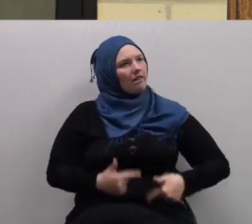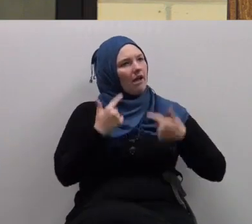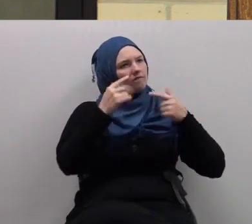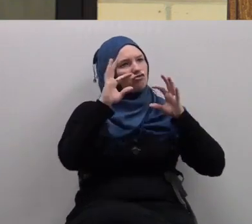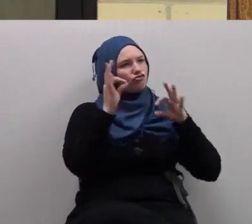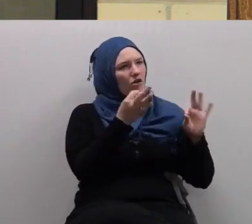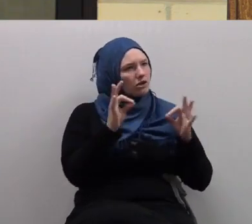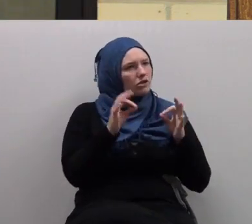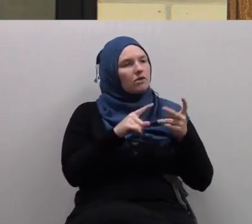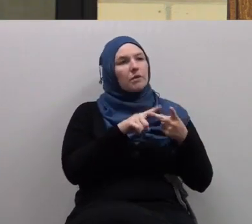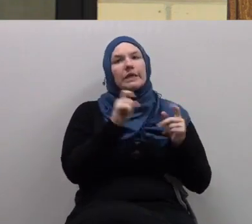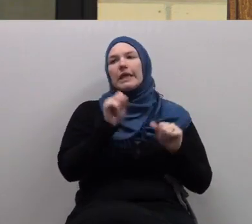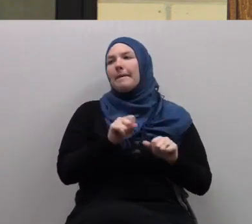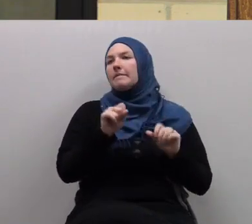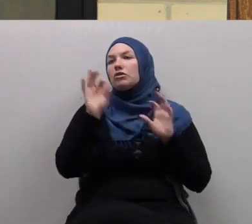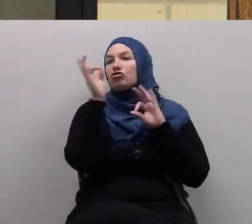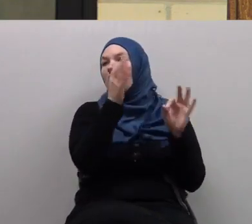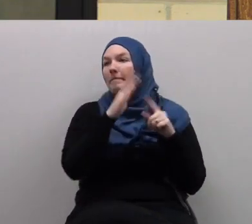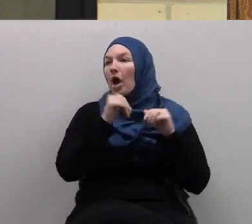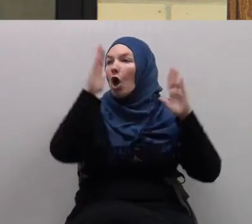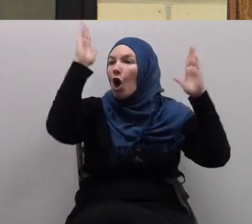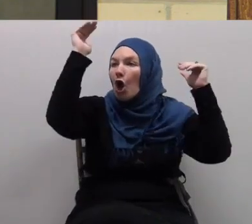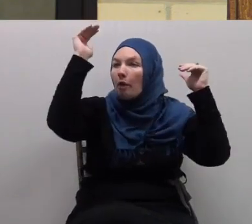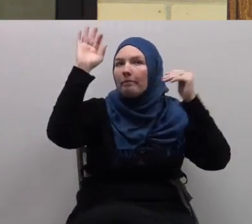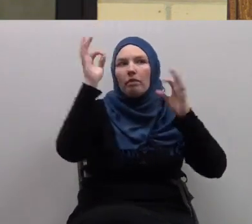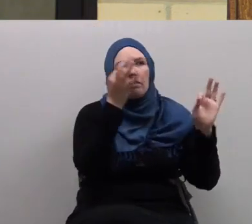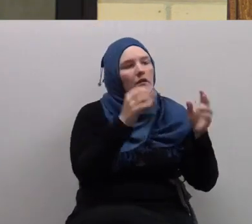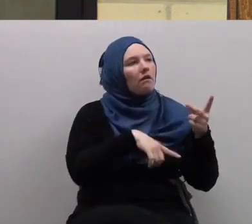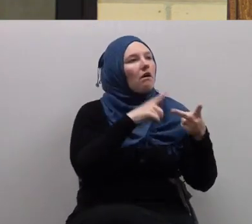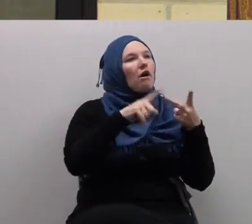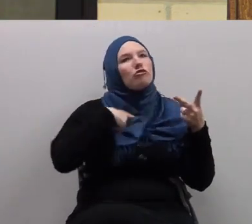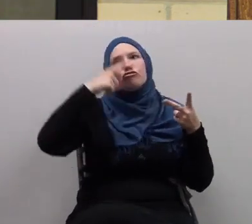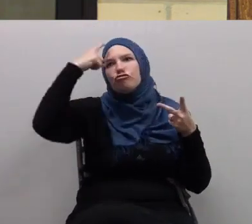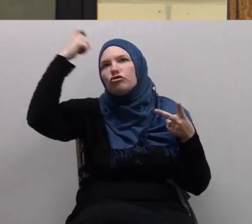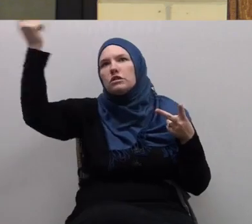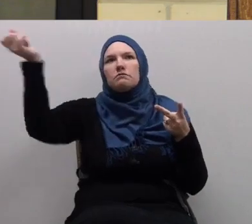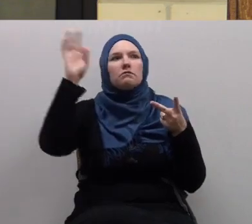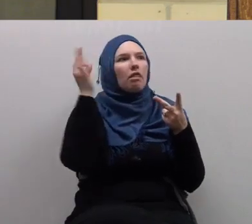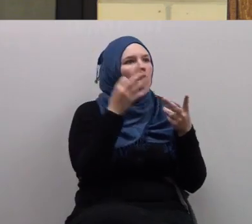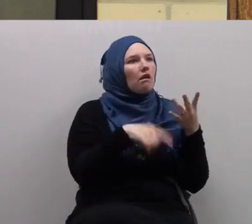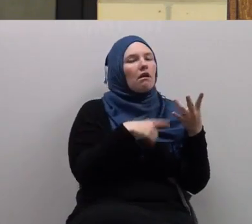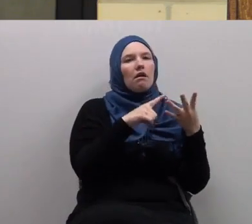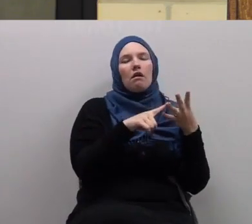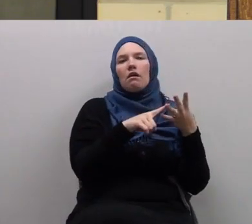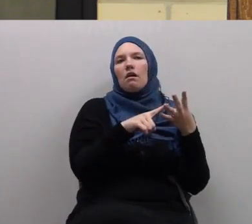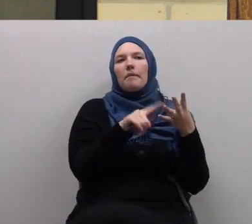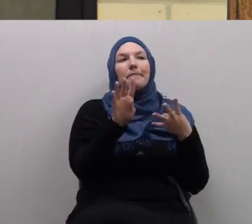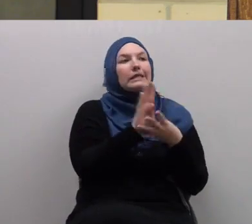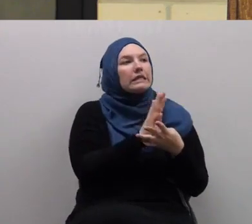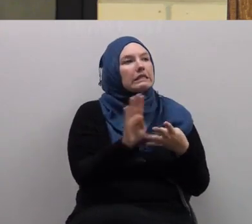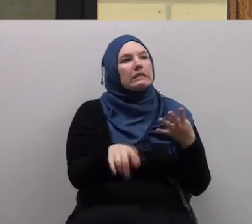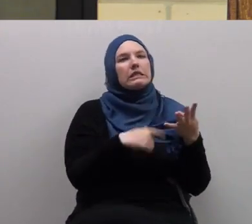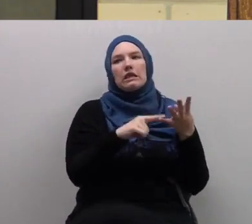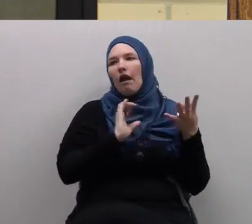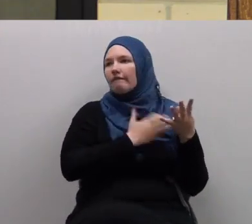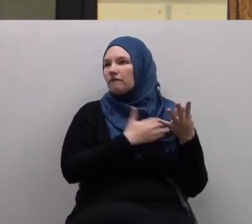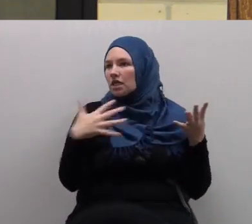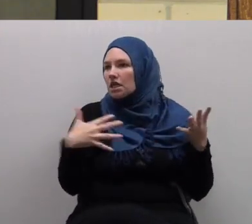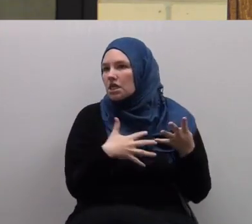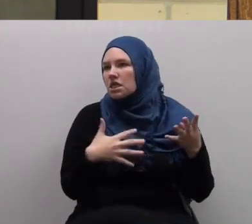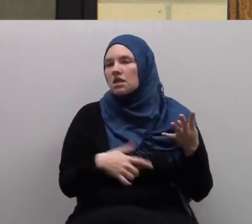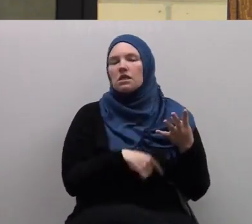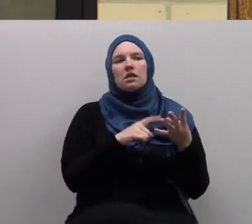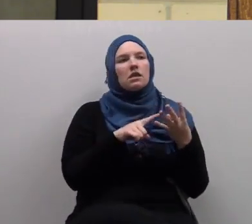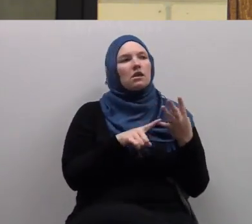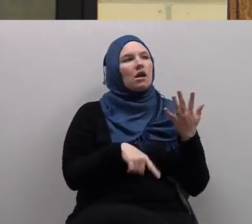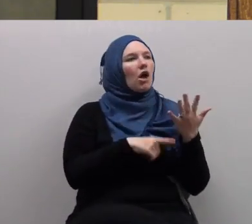We're distracted by our hopes, our dreams, our aspirations, our fears,